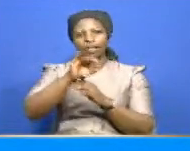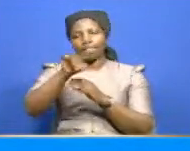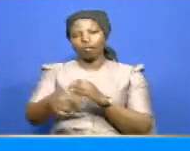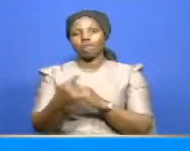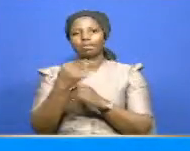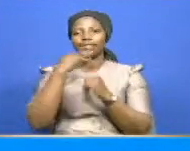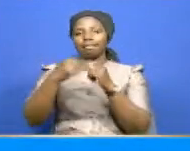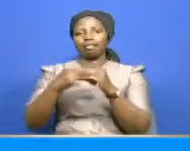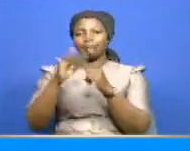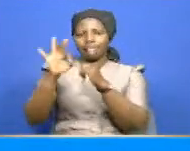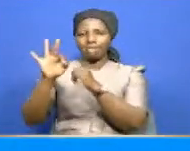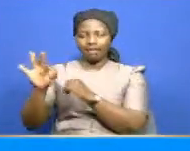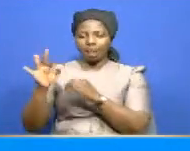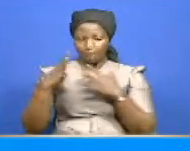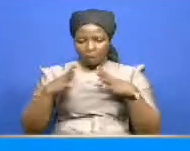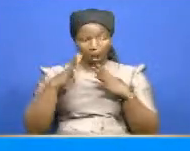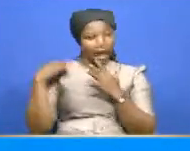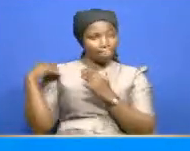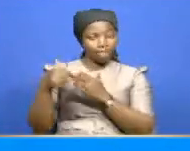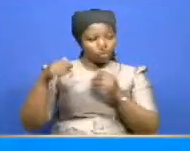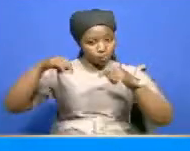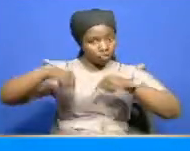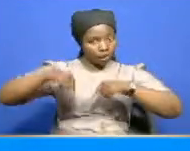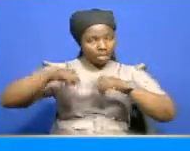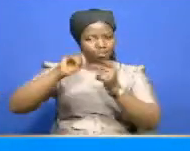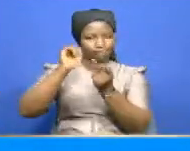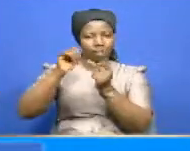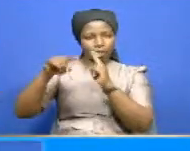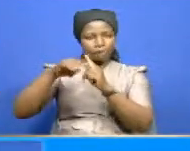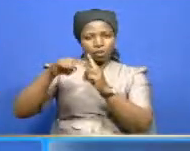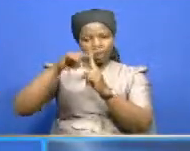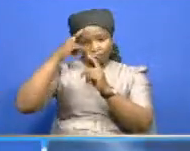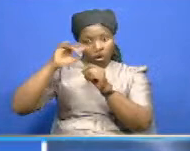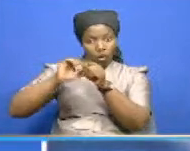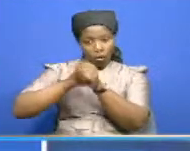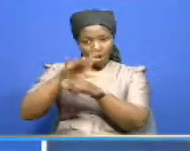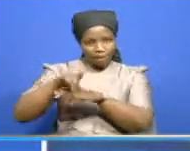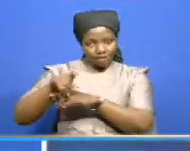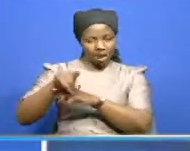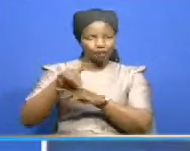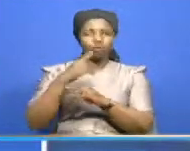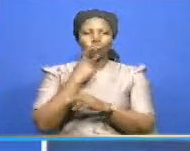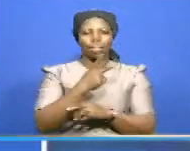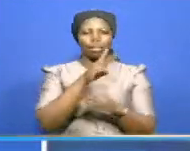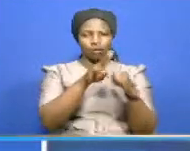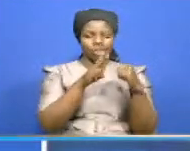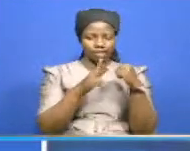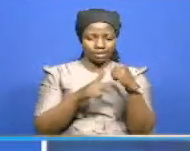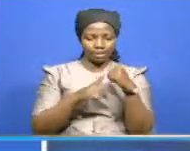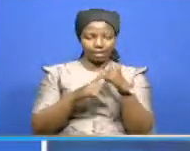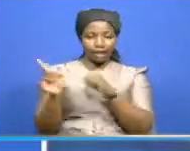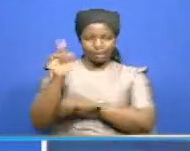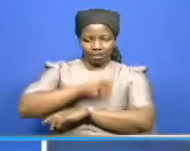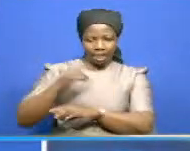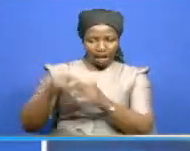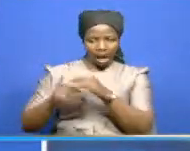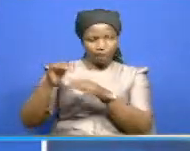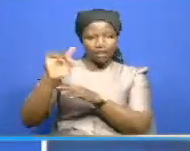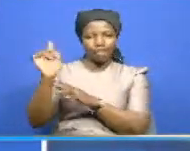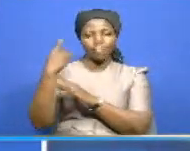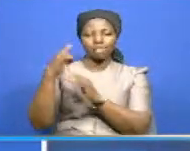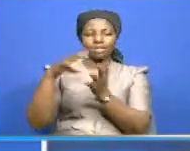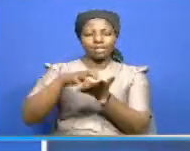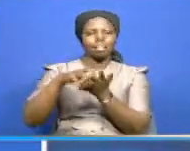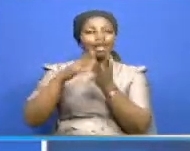50,833 people have so far tested positive for the novel coronavirus, 226 days after the first case was reported in